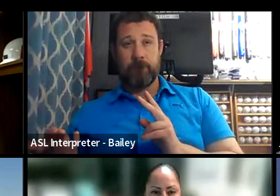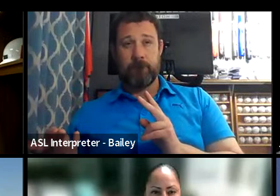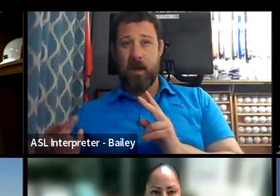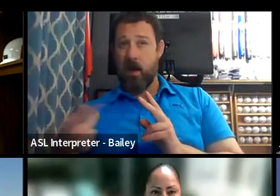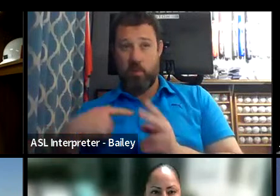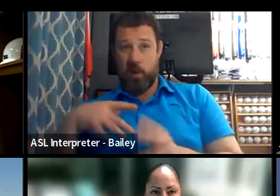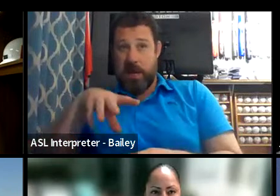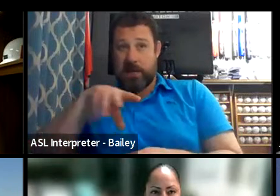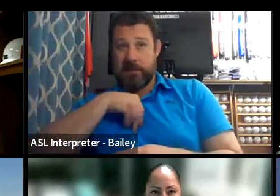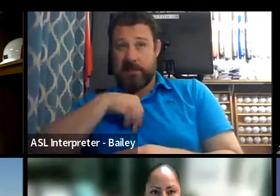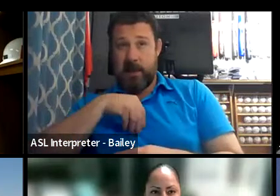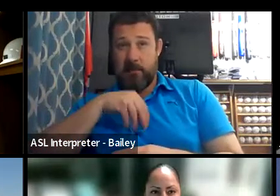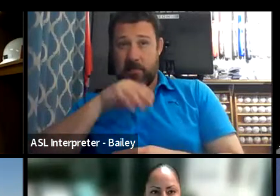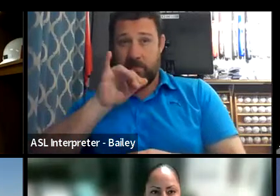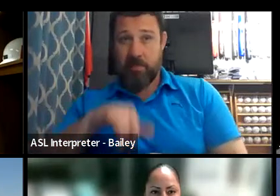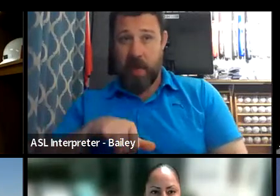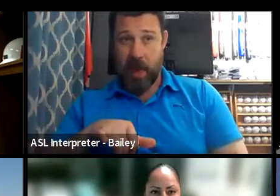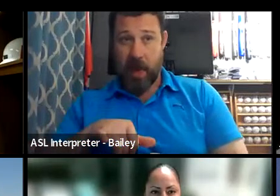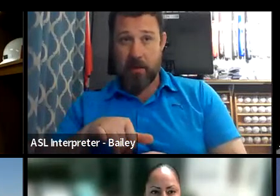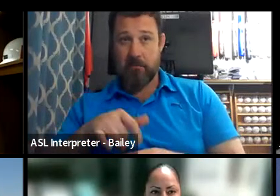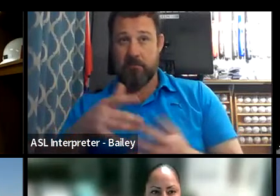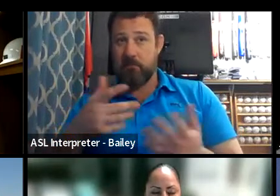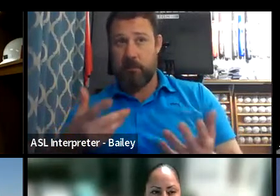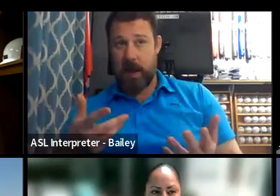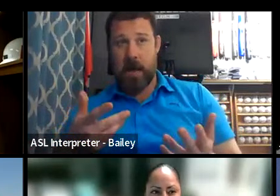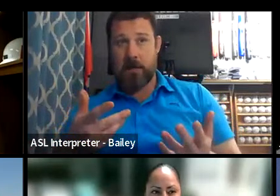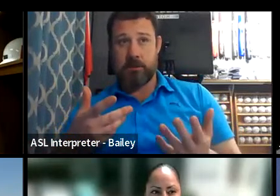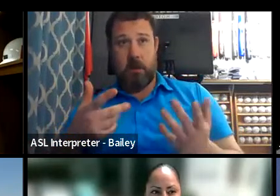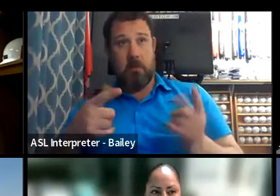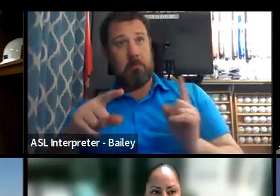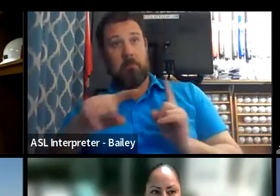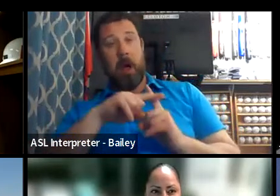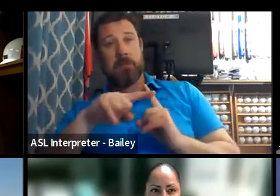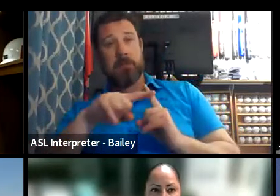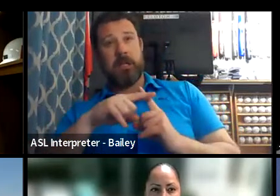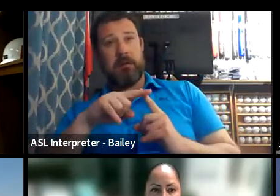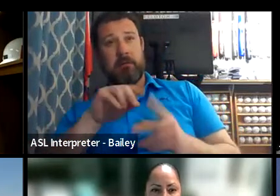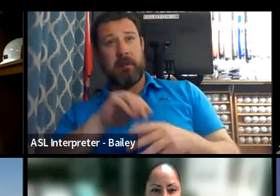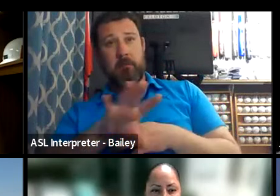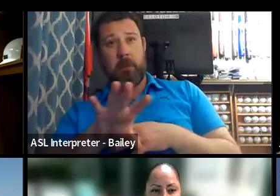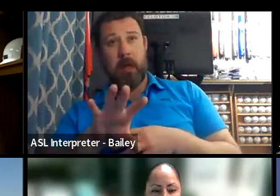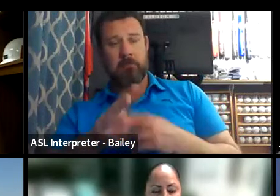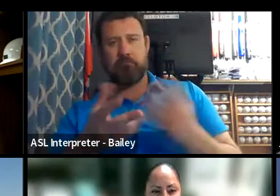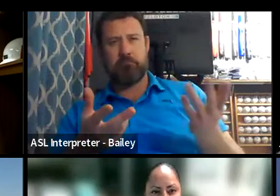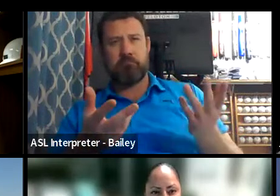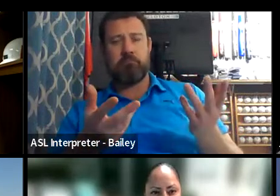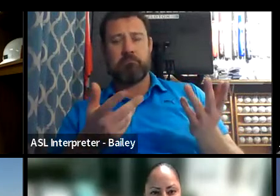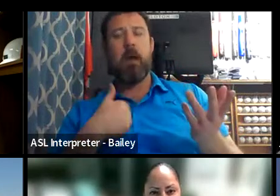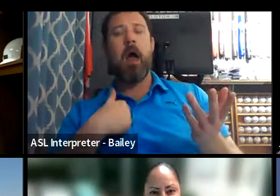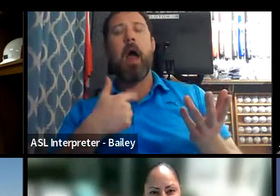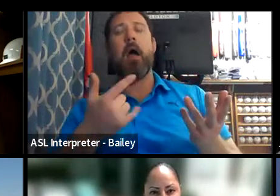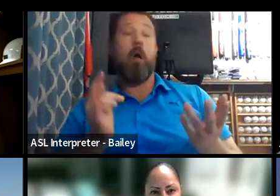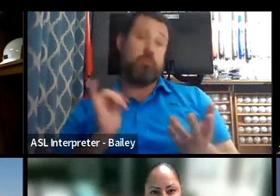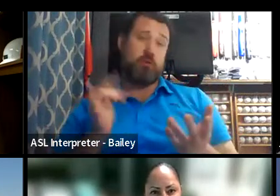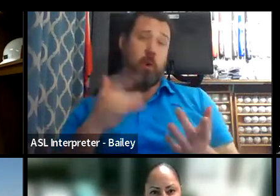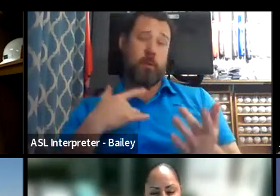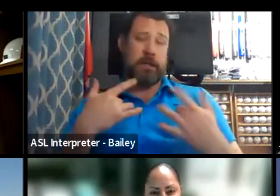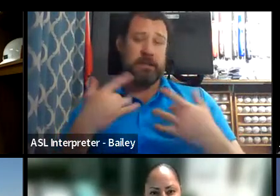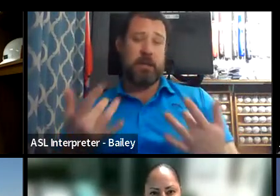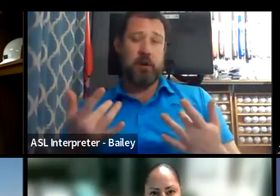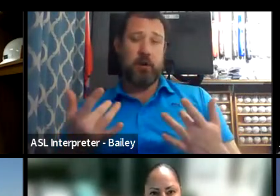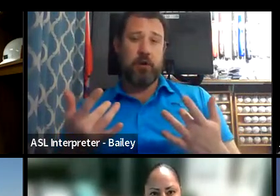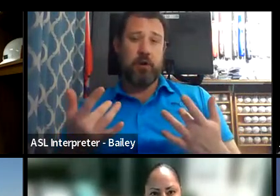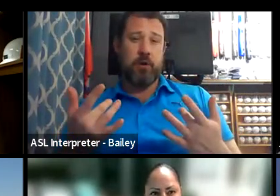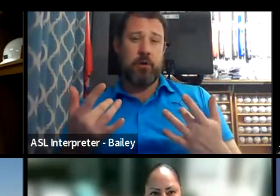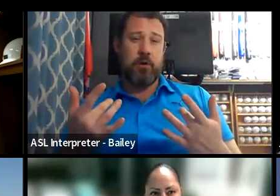accepting that as being a positive impact. First and foremost, what I'd like to also have considered is